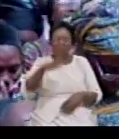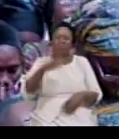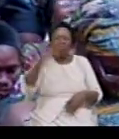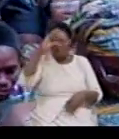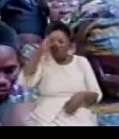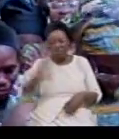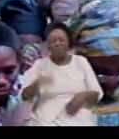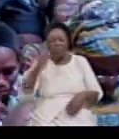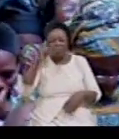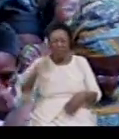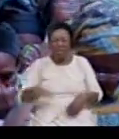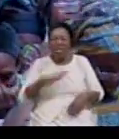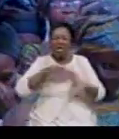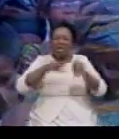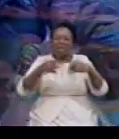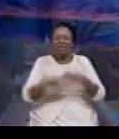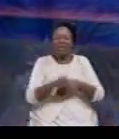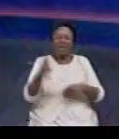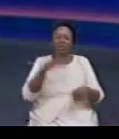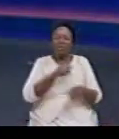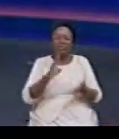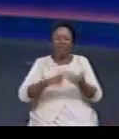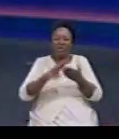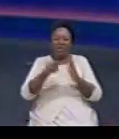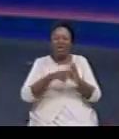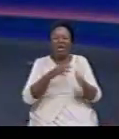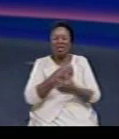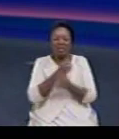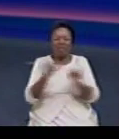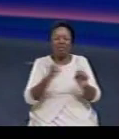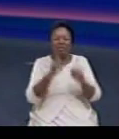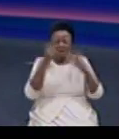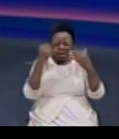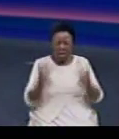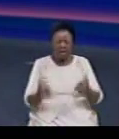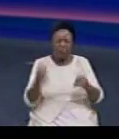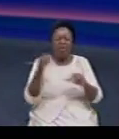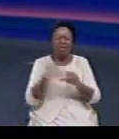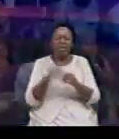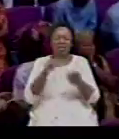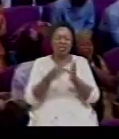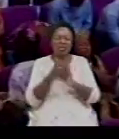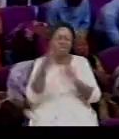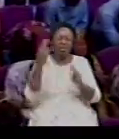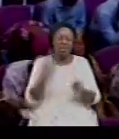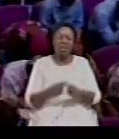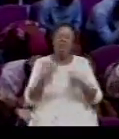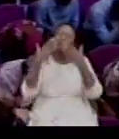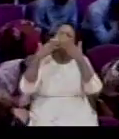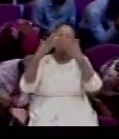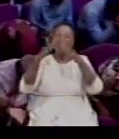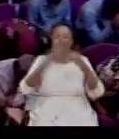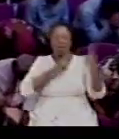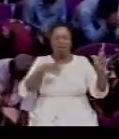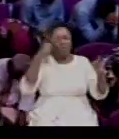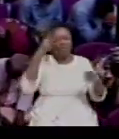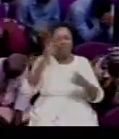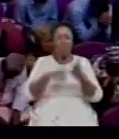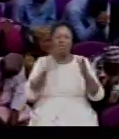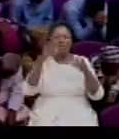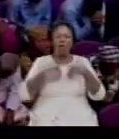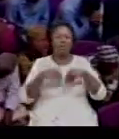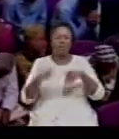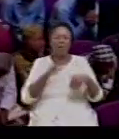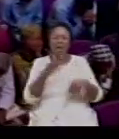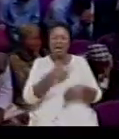them your forgiveness and your salvation right now in Jesus' name. Thank you, Lord, for what you've done. I